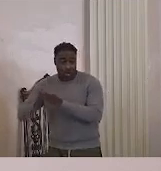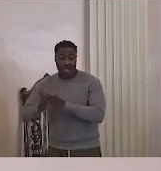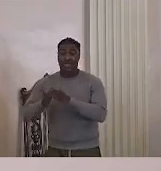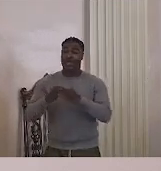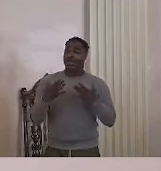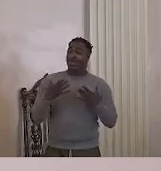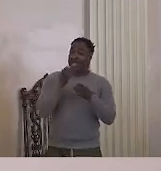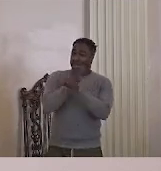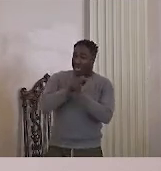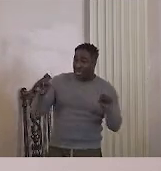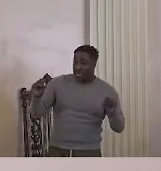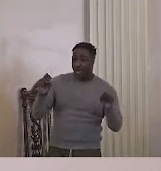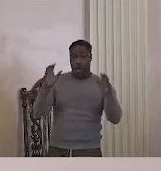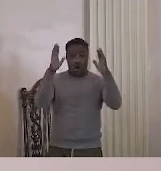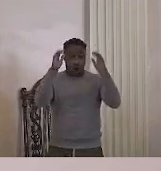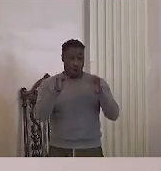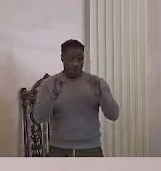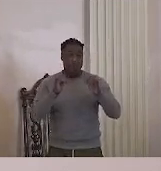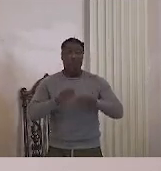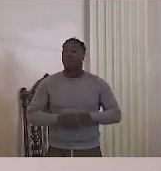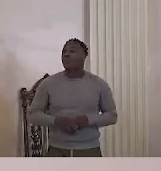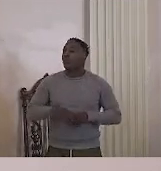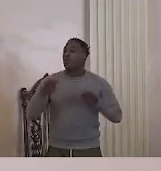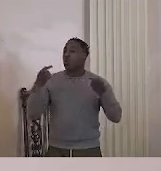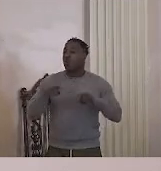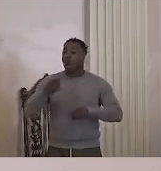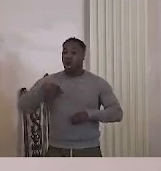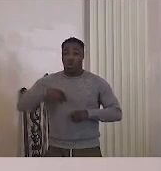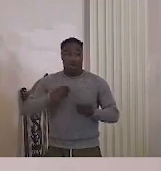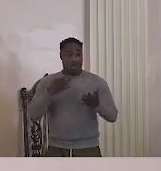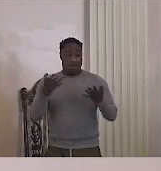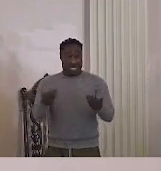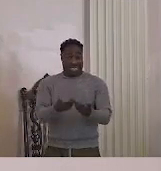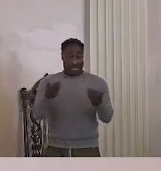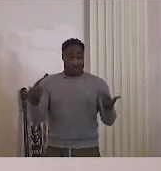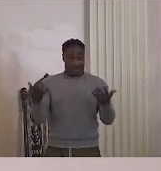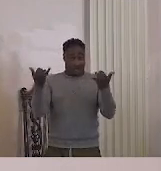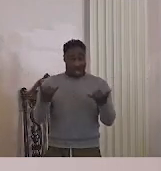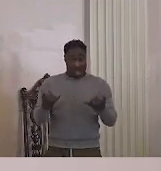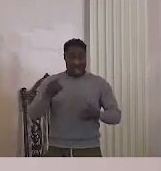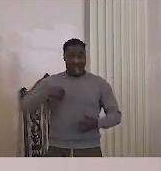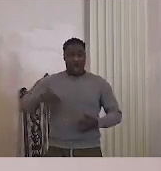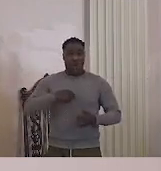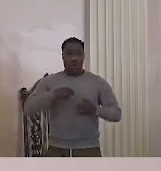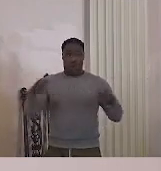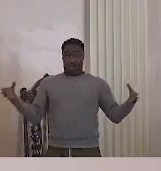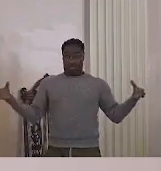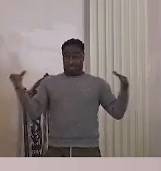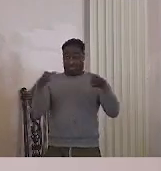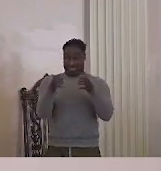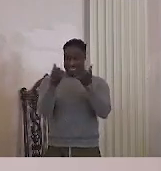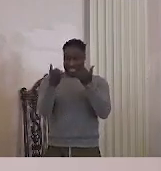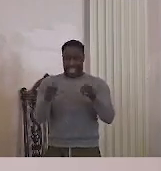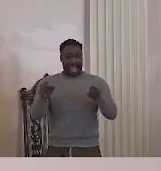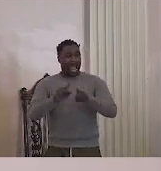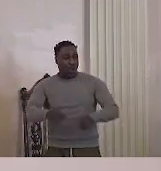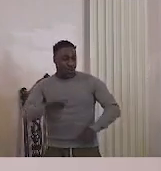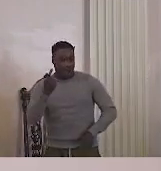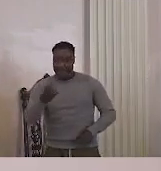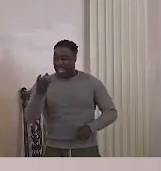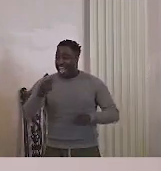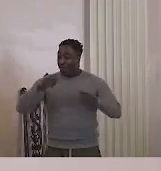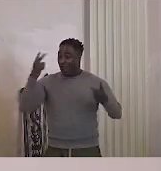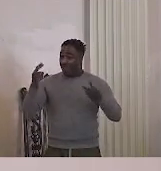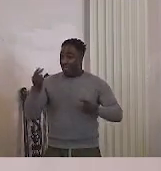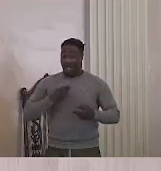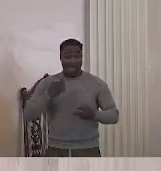hope, and healing. And while we may be geographically separated, we gather today as one. If you're